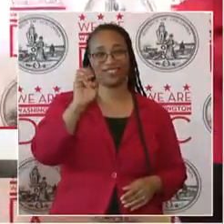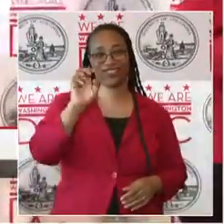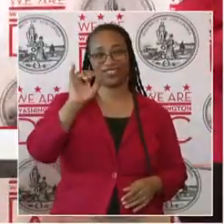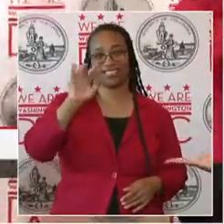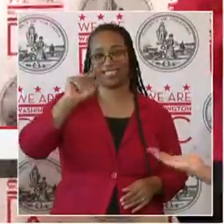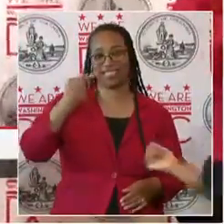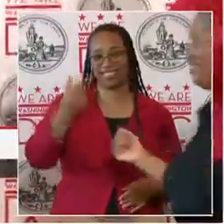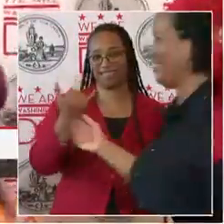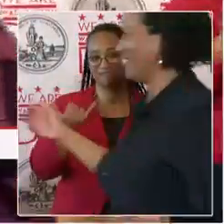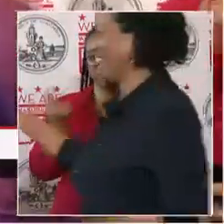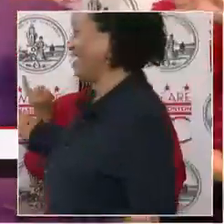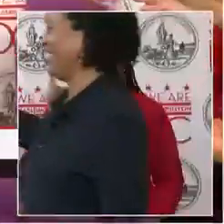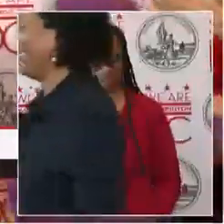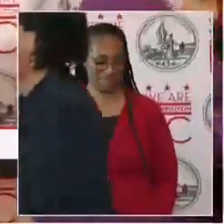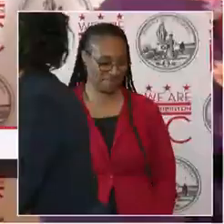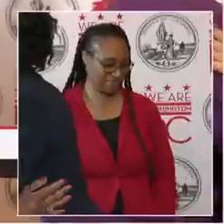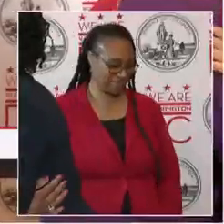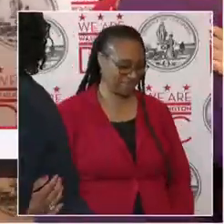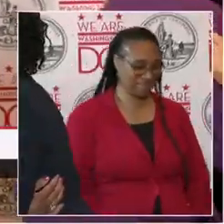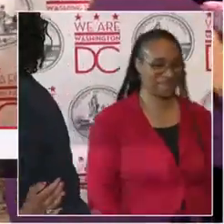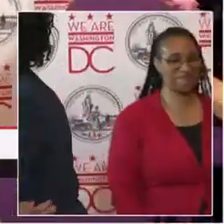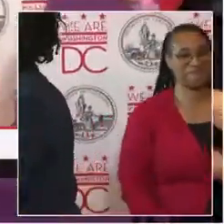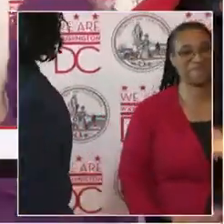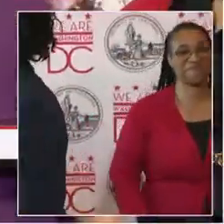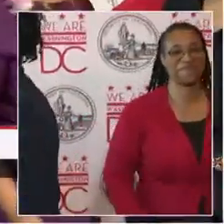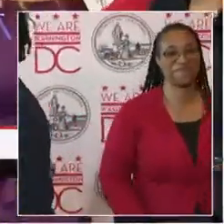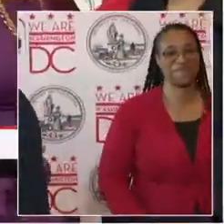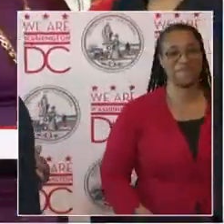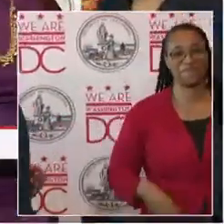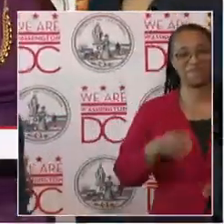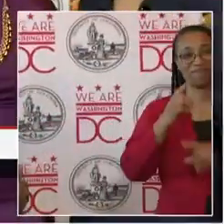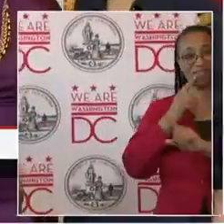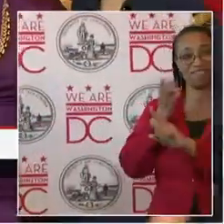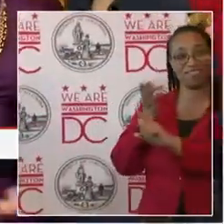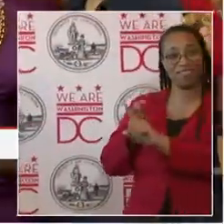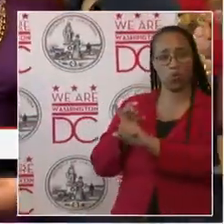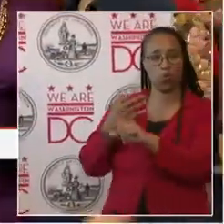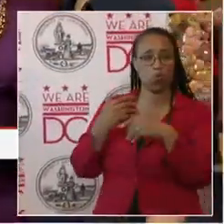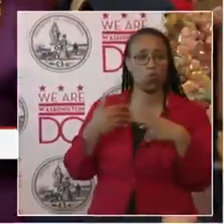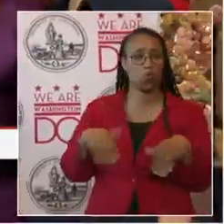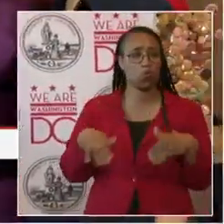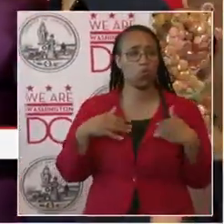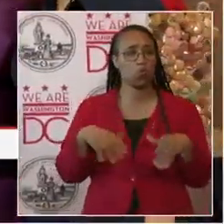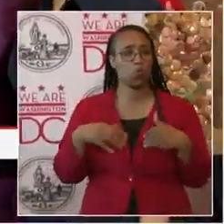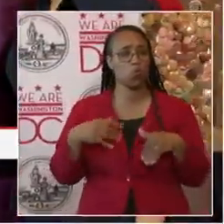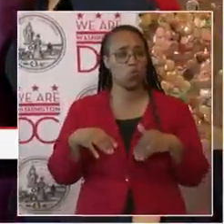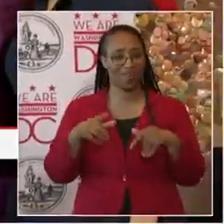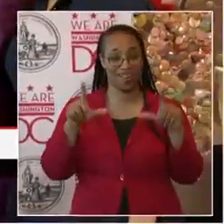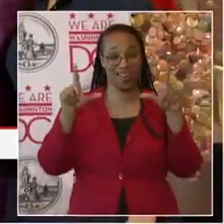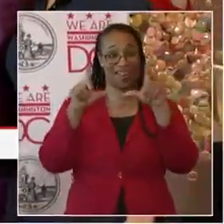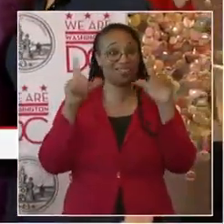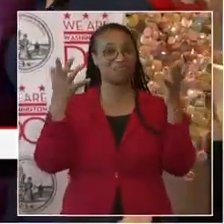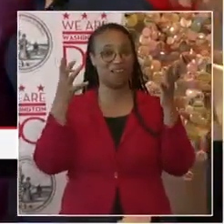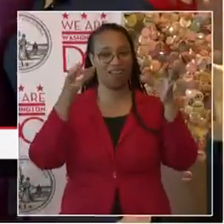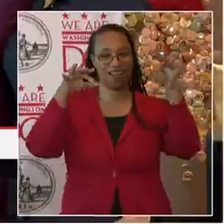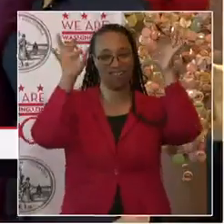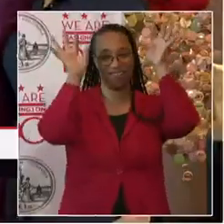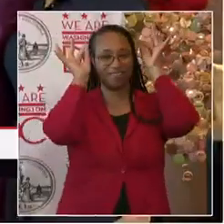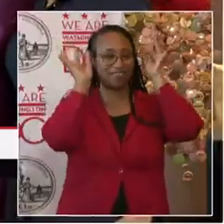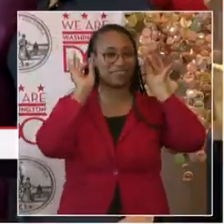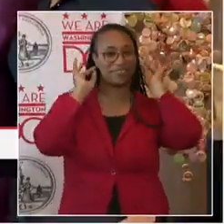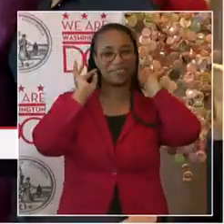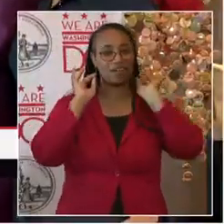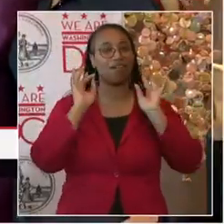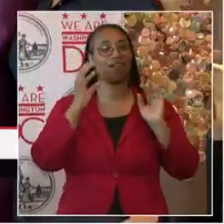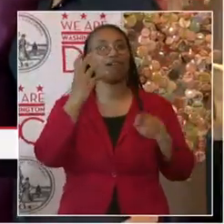Jennings. Vonetta Dumas Jennings is a licensed cosmetology instructor, master hairstylist